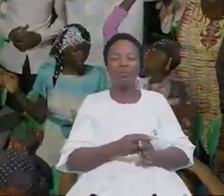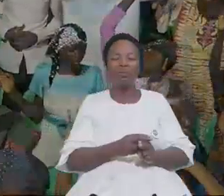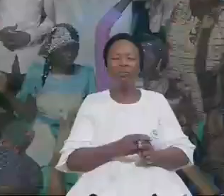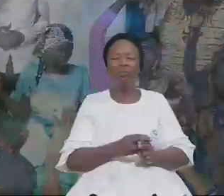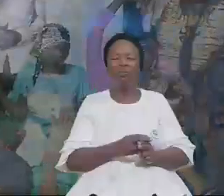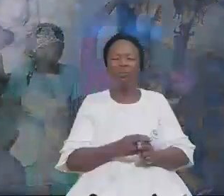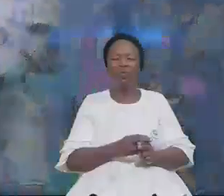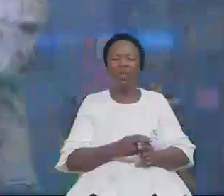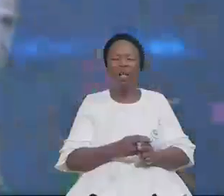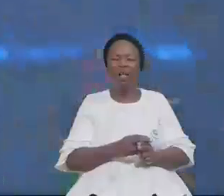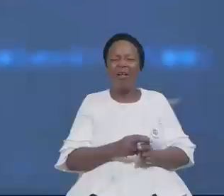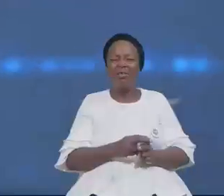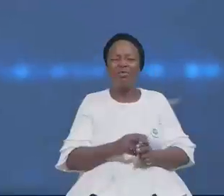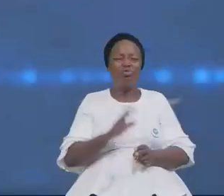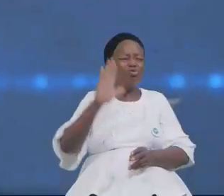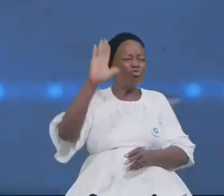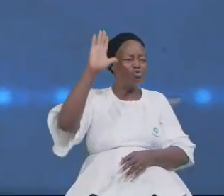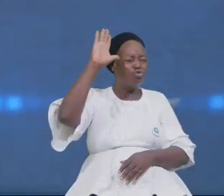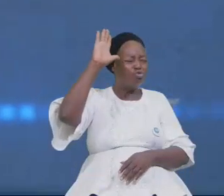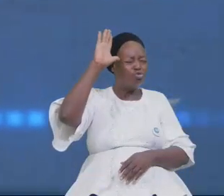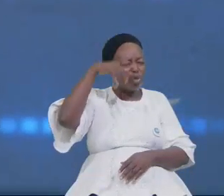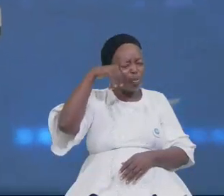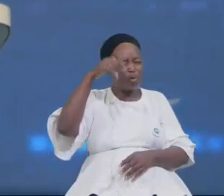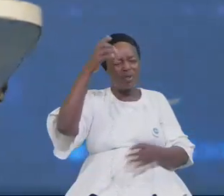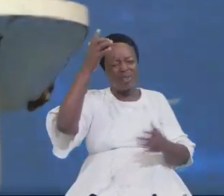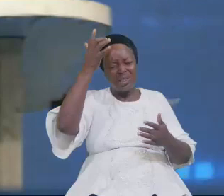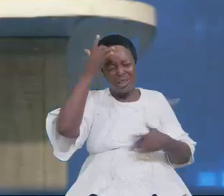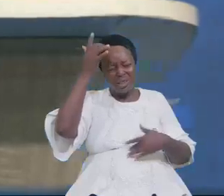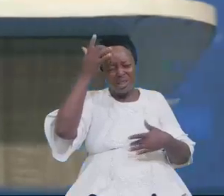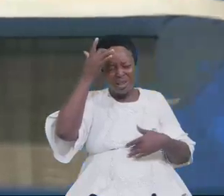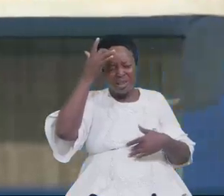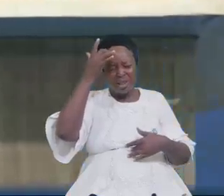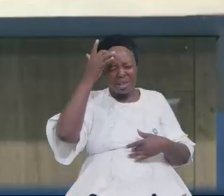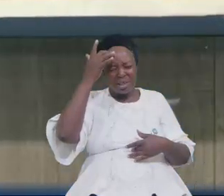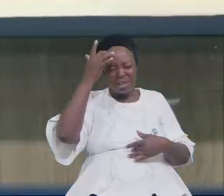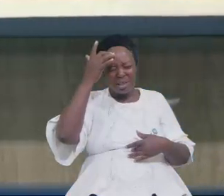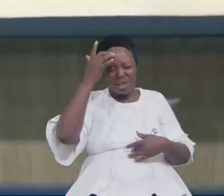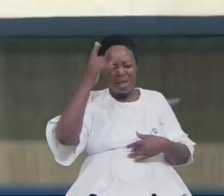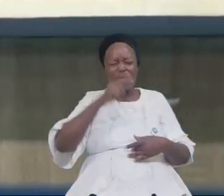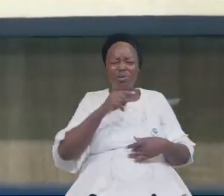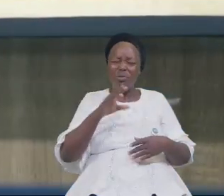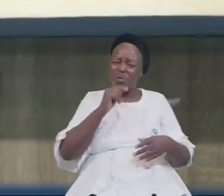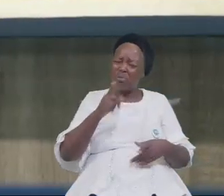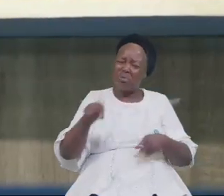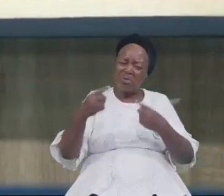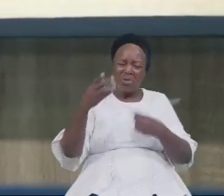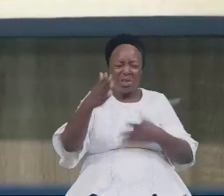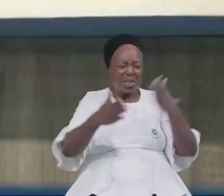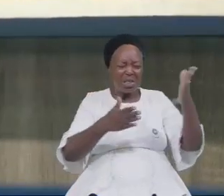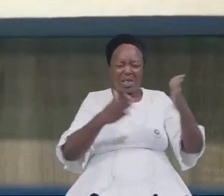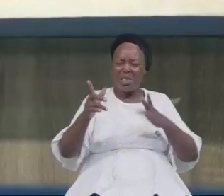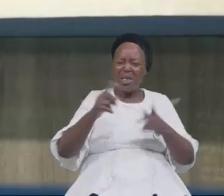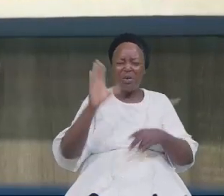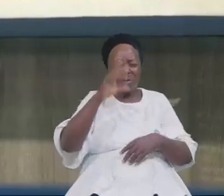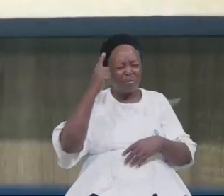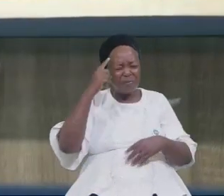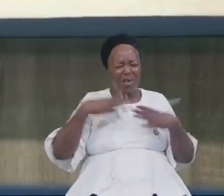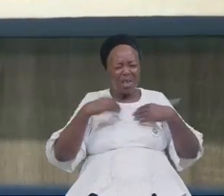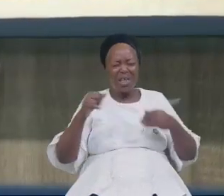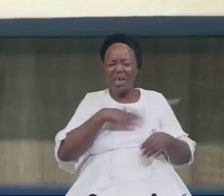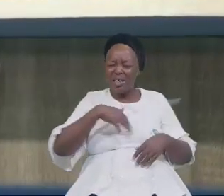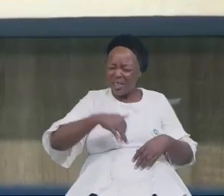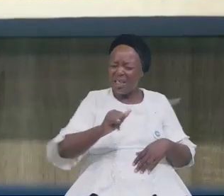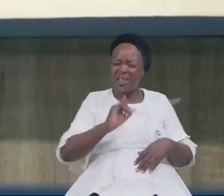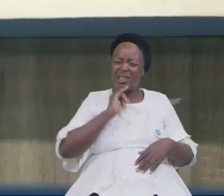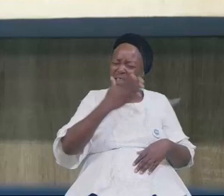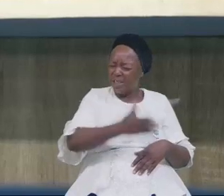Long-standing disease and long-standing problem. You've taken it there, you've taken it everywhere, and it's still there. I